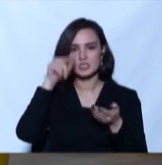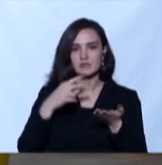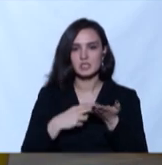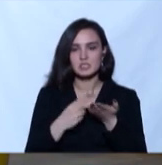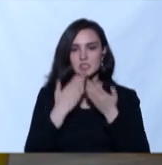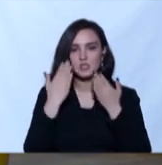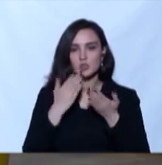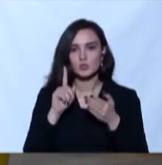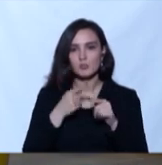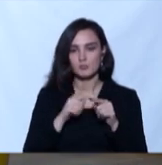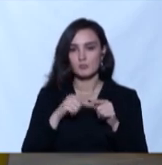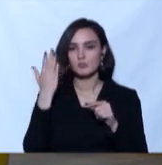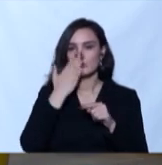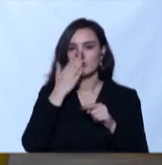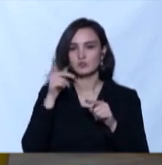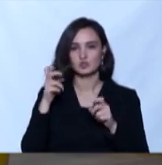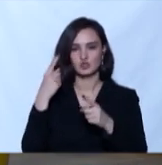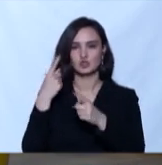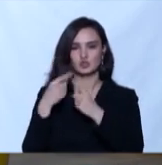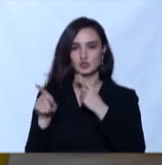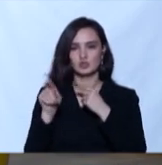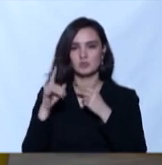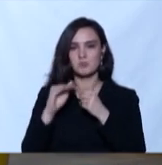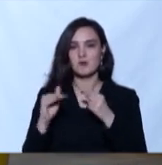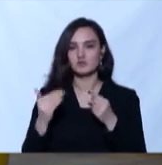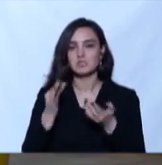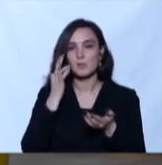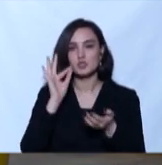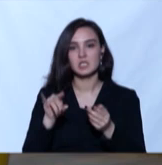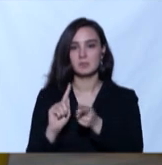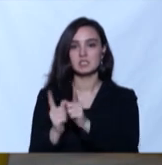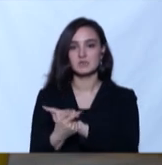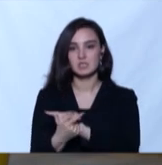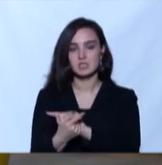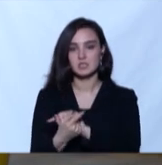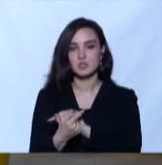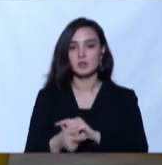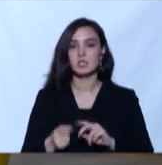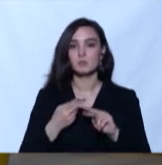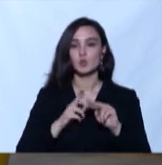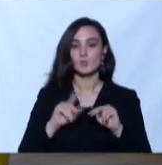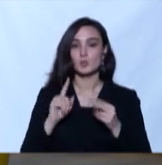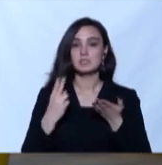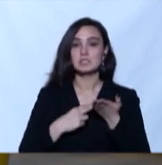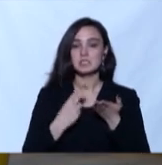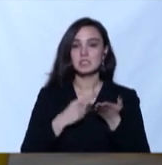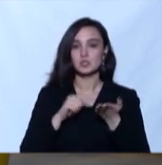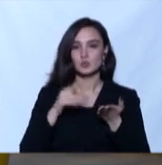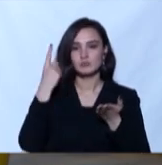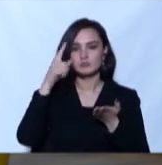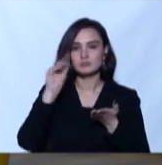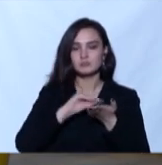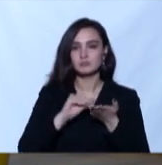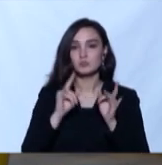that the movie has completely changed the child's experience. Because the book was designed to